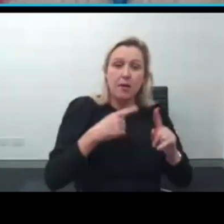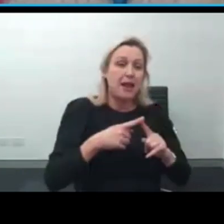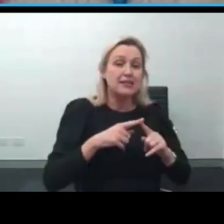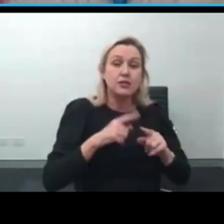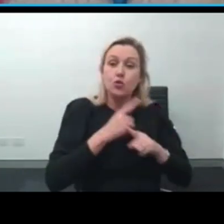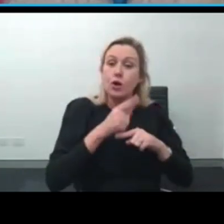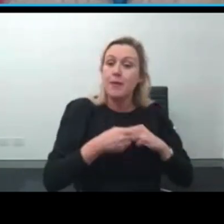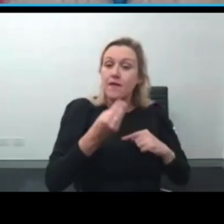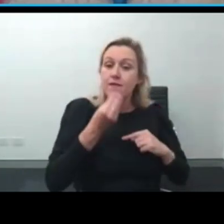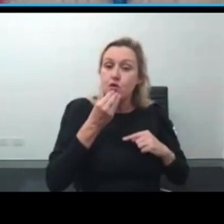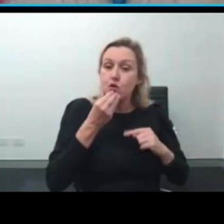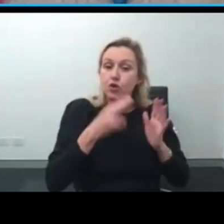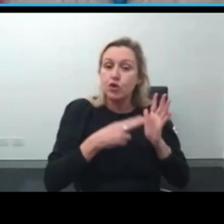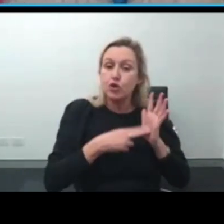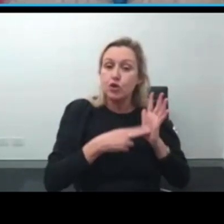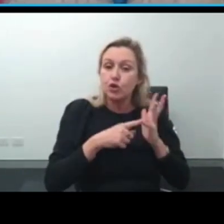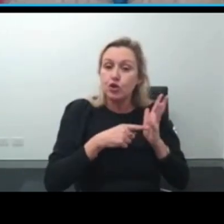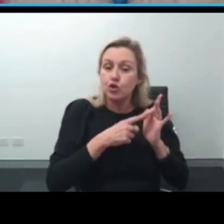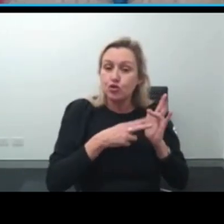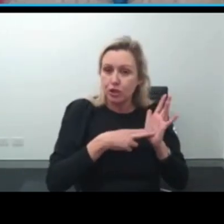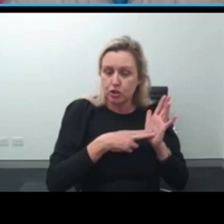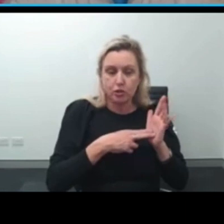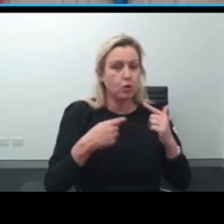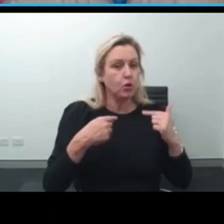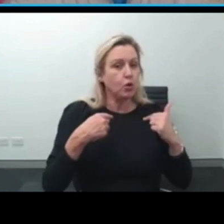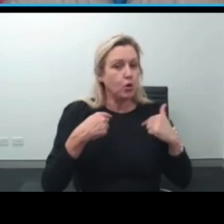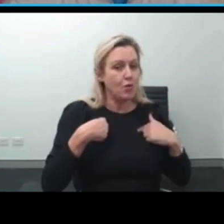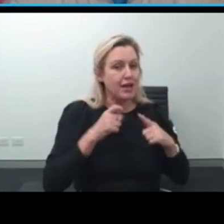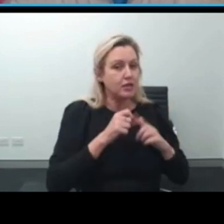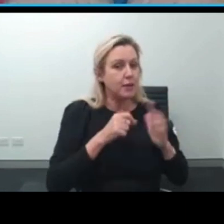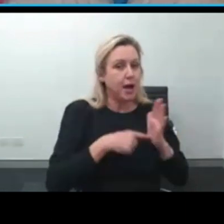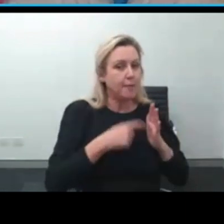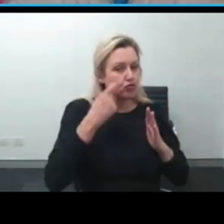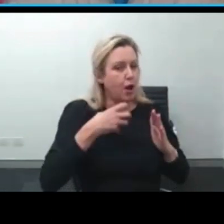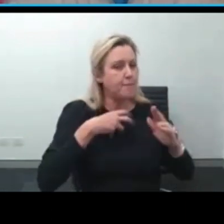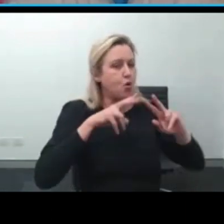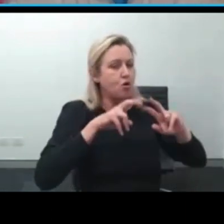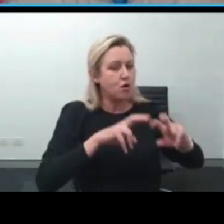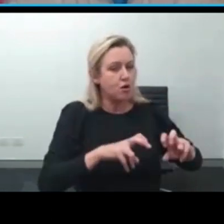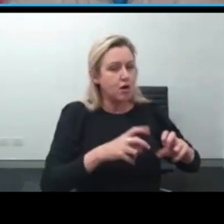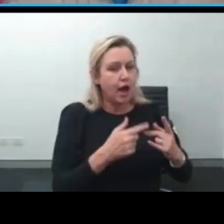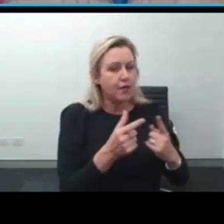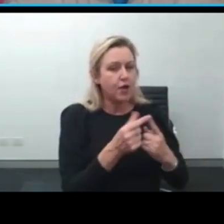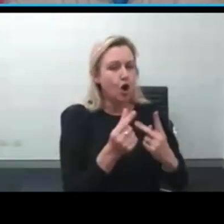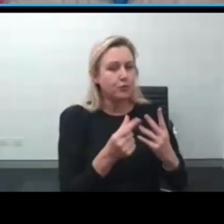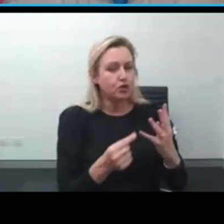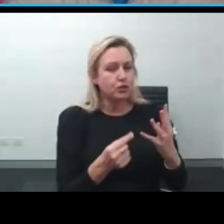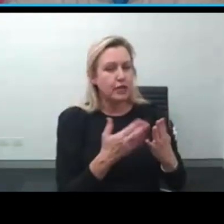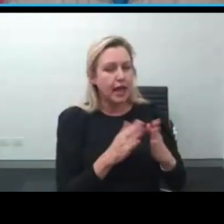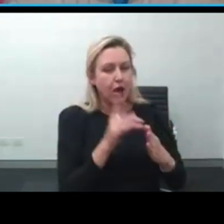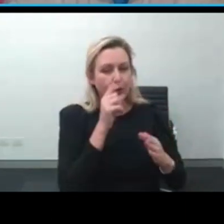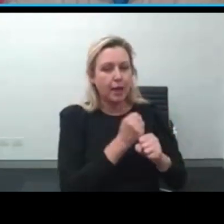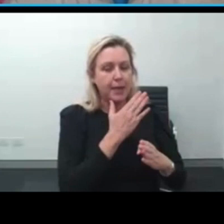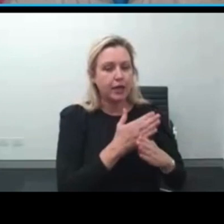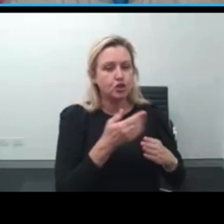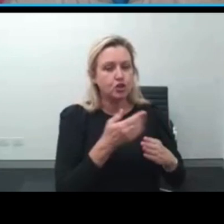nutrition, we're currently here in the department undertaking further work to explore options for how we can make sure that this is